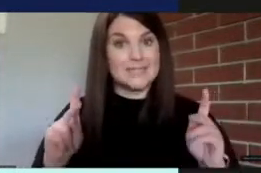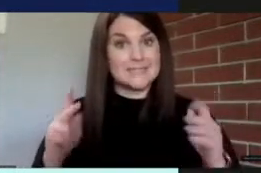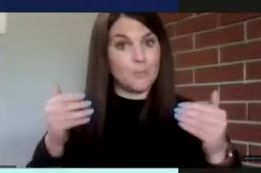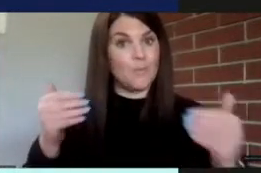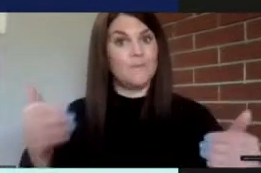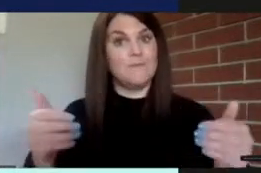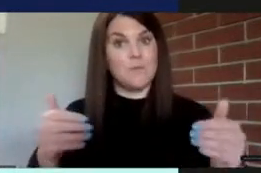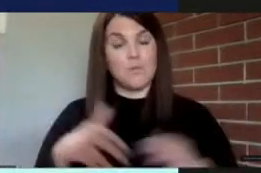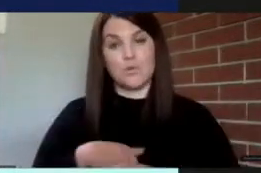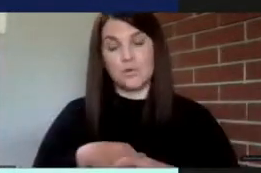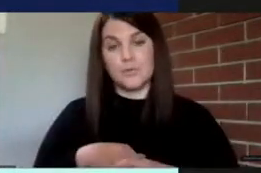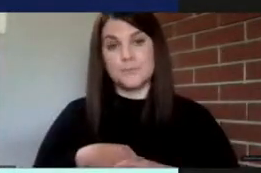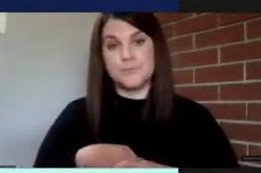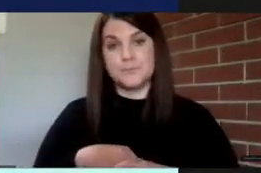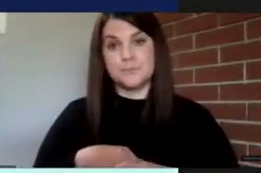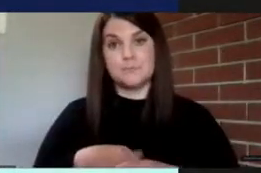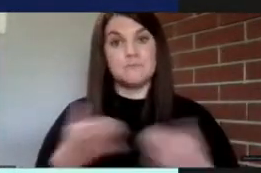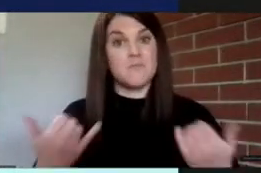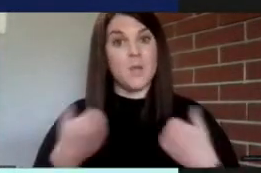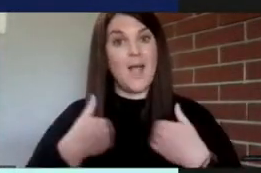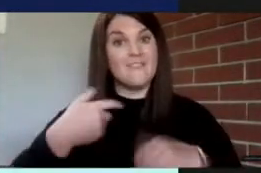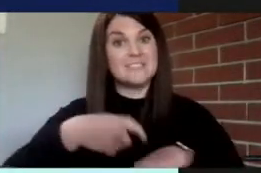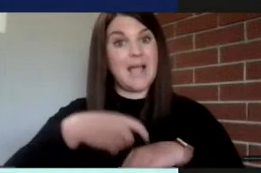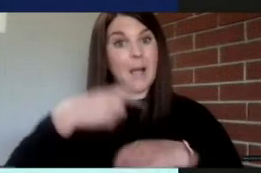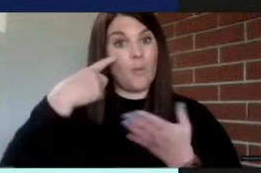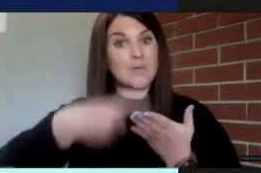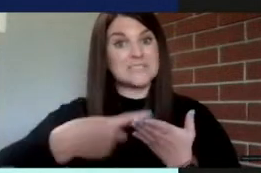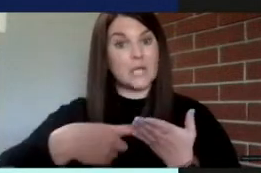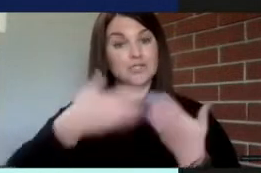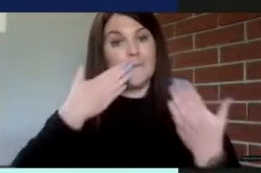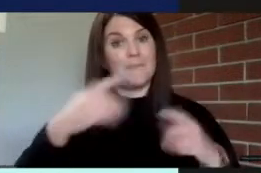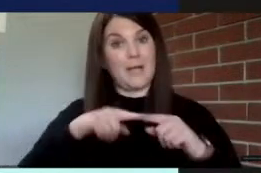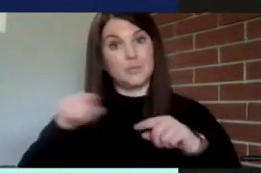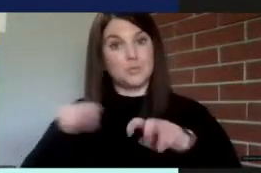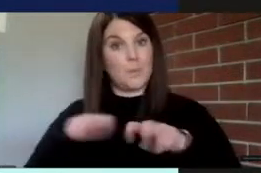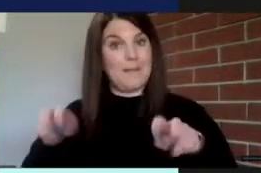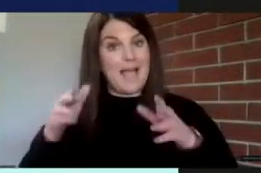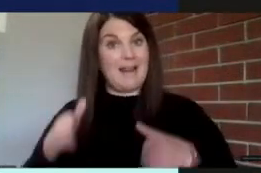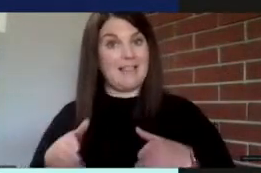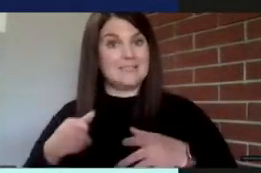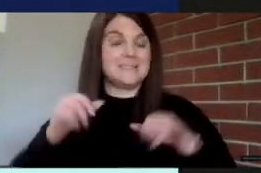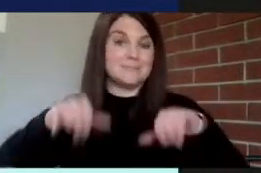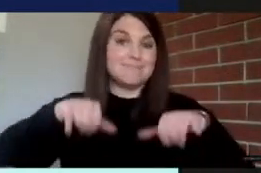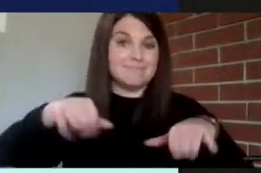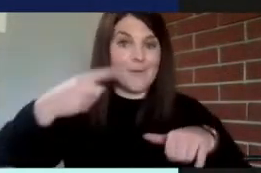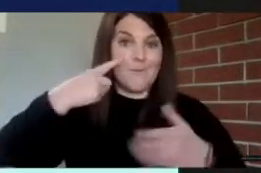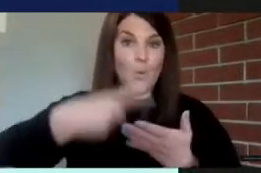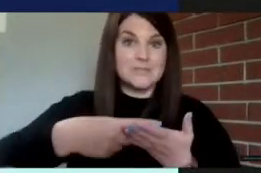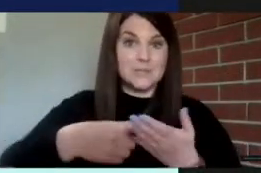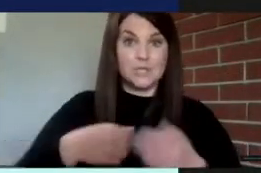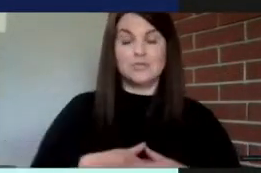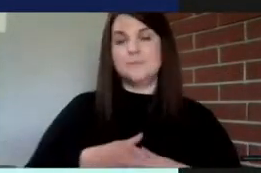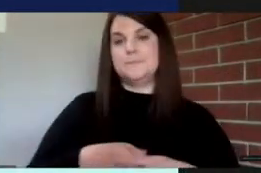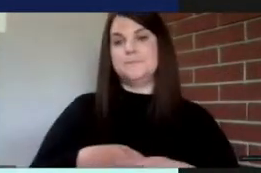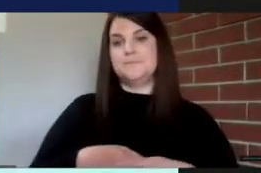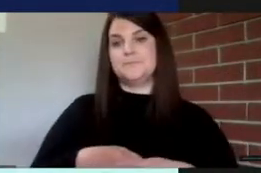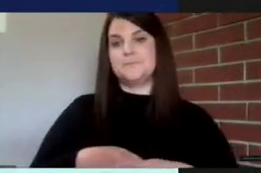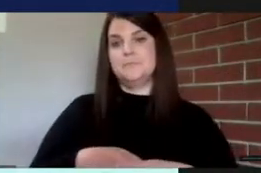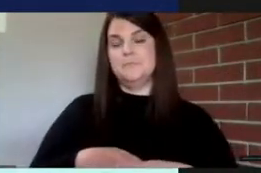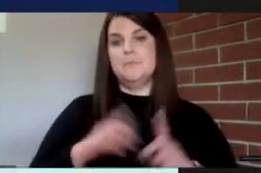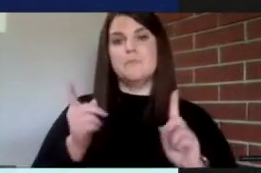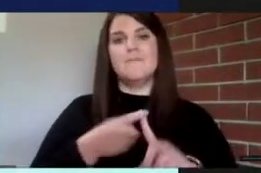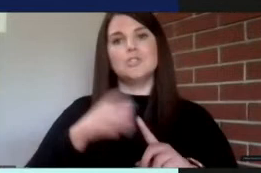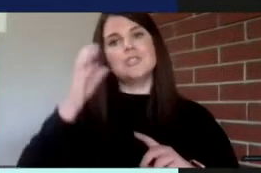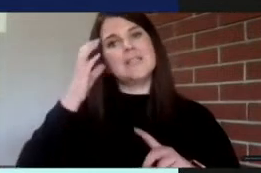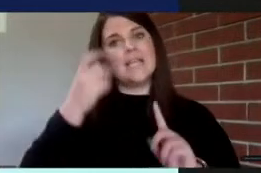forward. We do have time for discussion. And thank you to the panelists for sticking around for this. And first, we'll